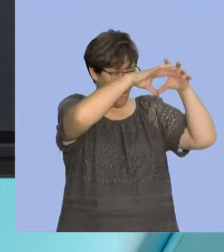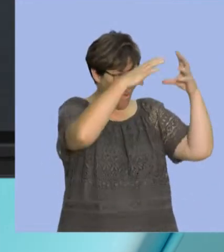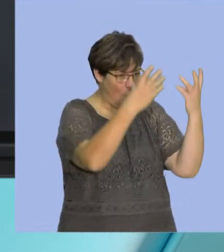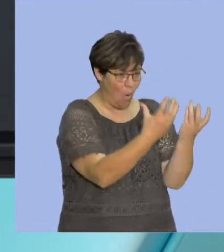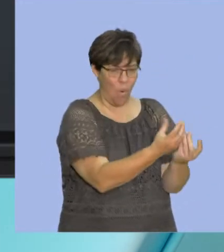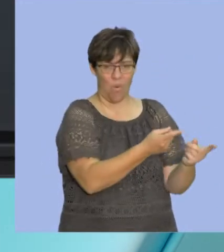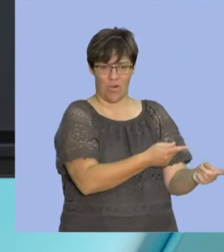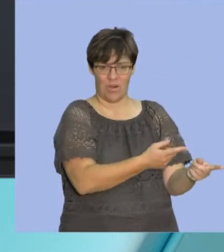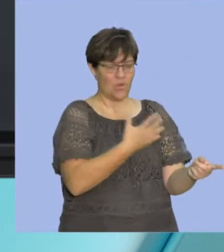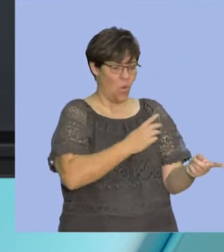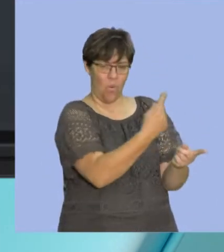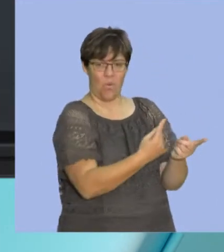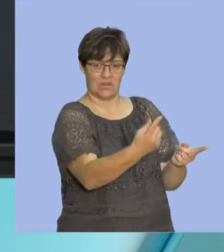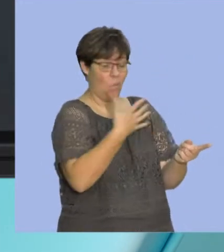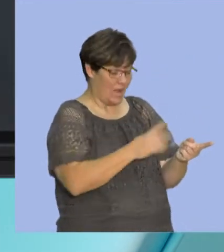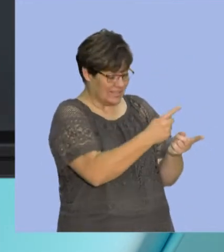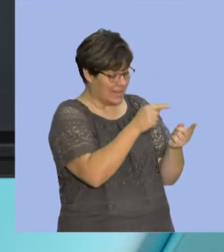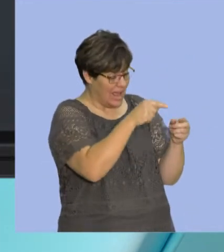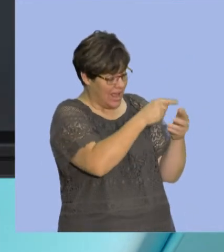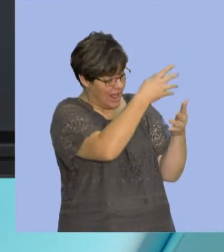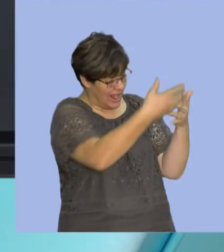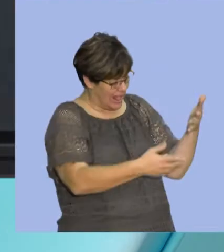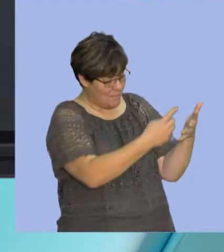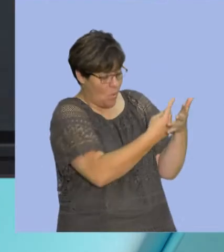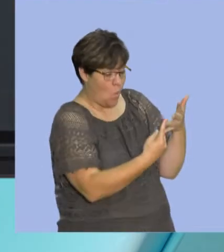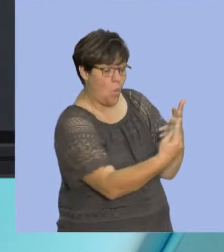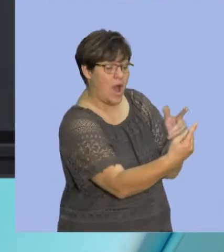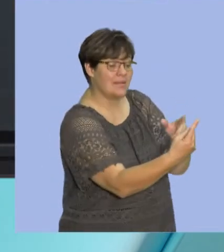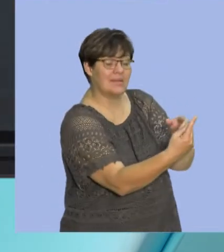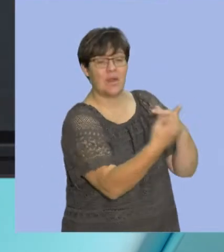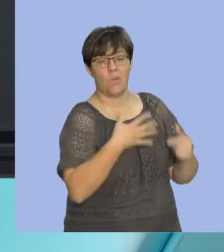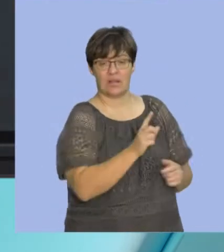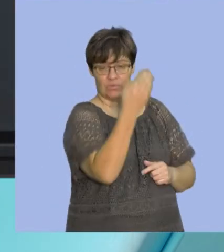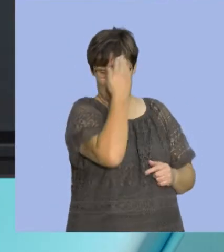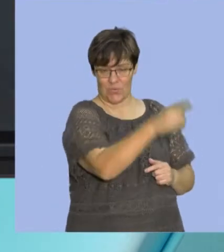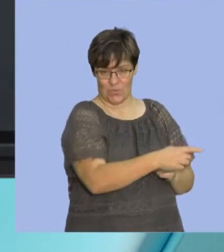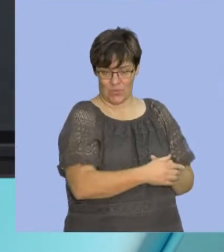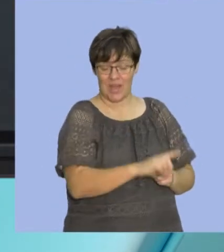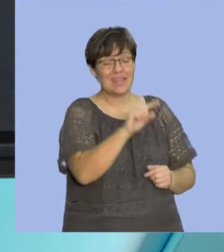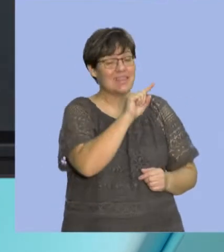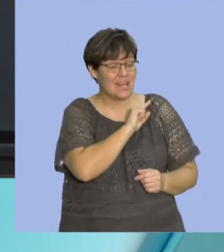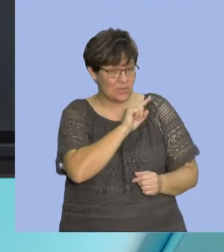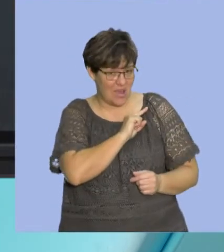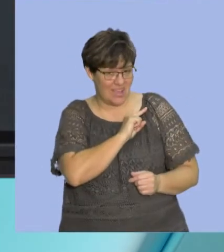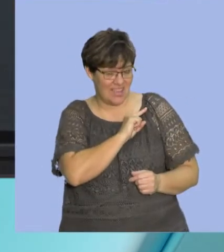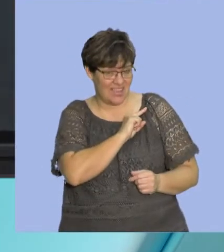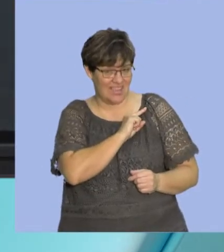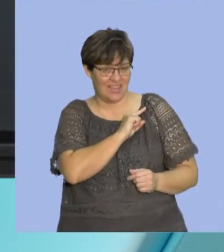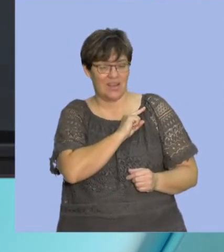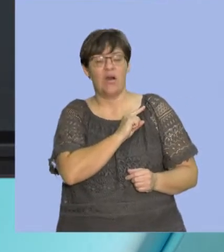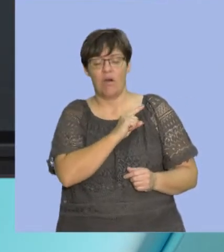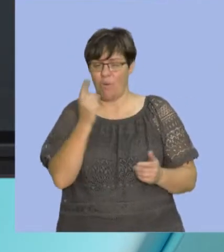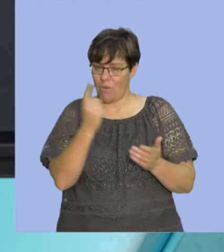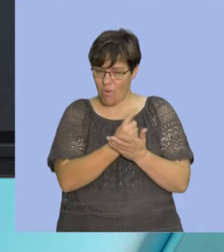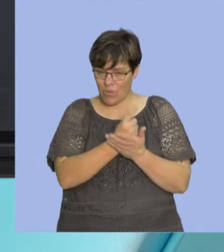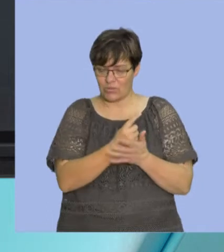summary of my creditors, and therefore it becomes necessary for us to